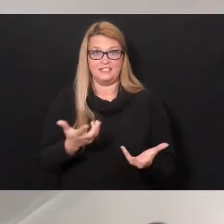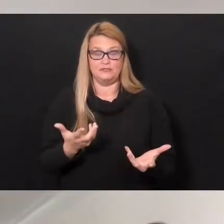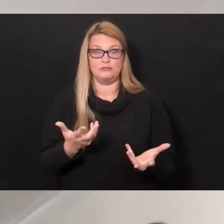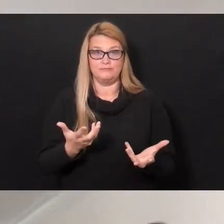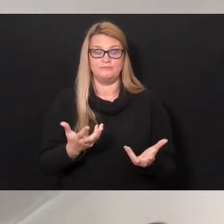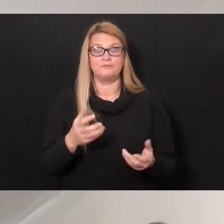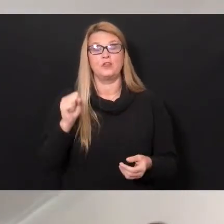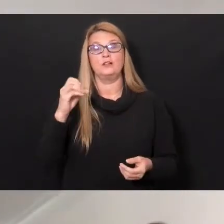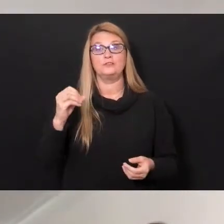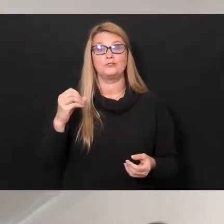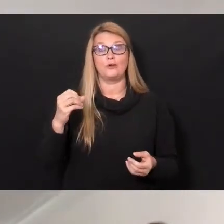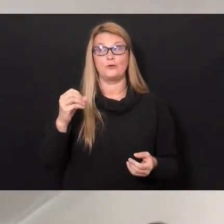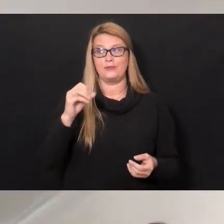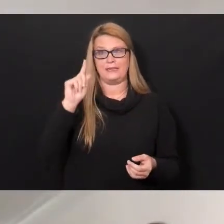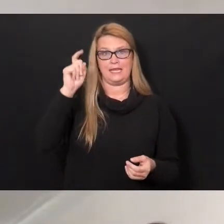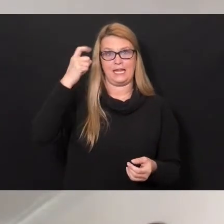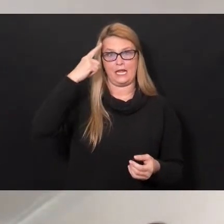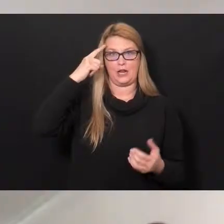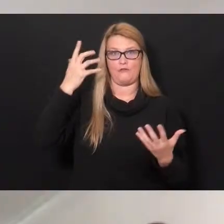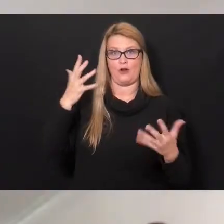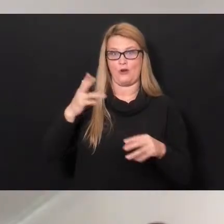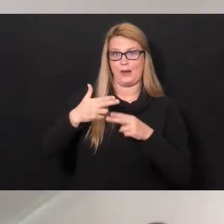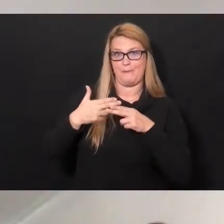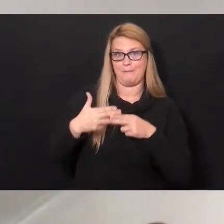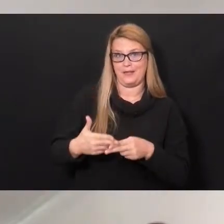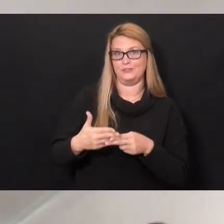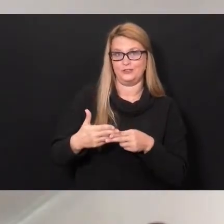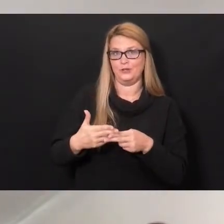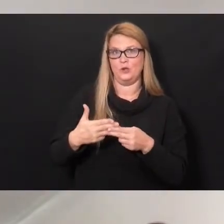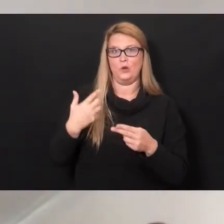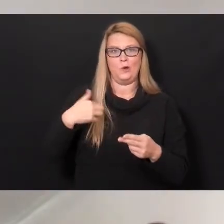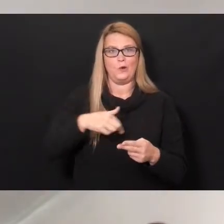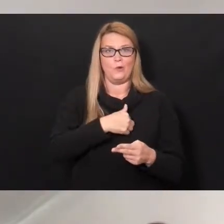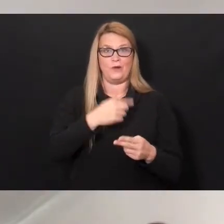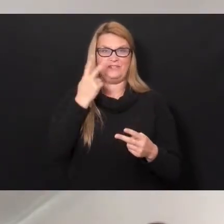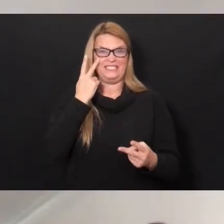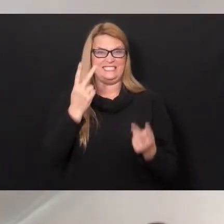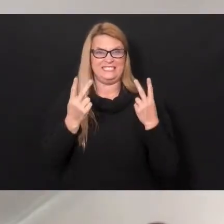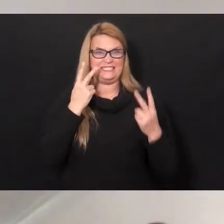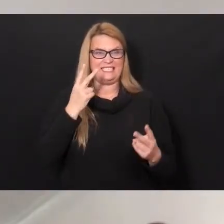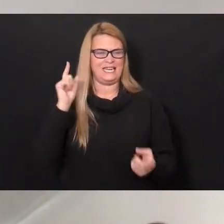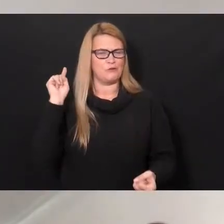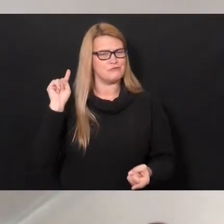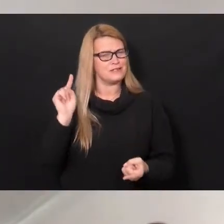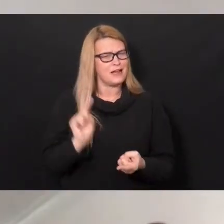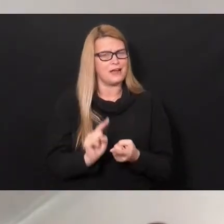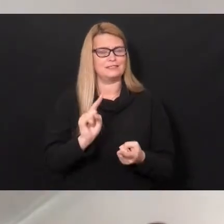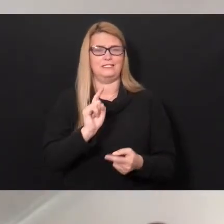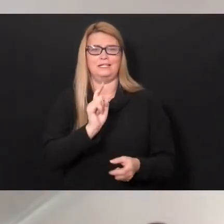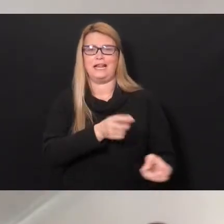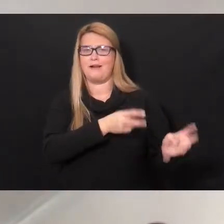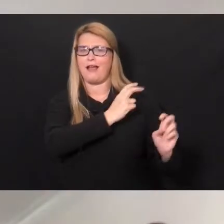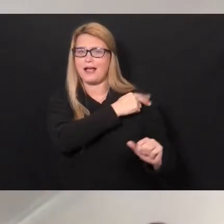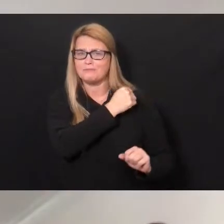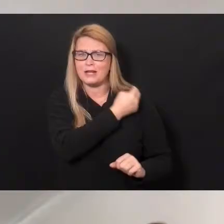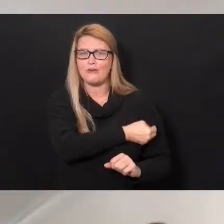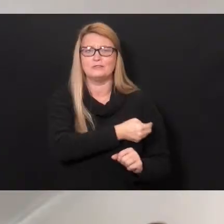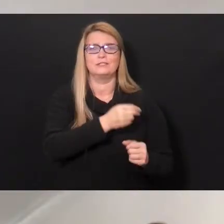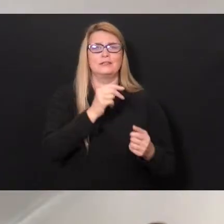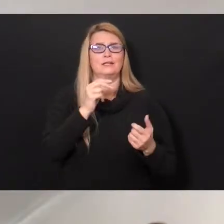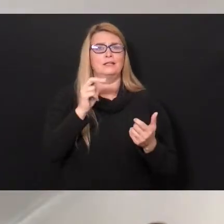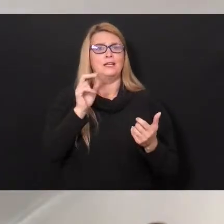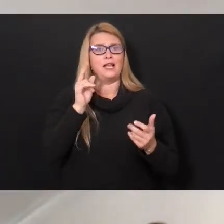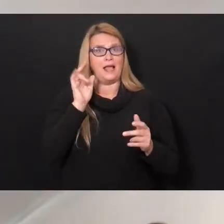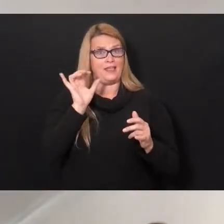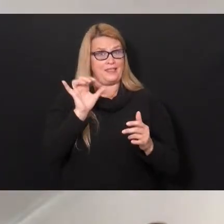we've talked about, and the governor just talked about, we have seen such a substantial reduction in hospitalizations, which is